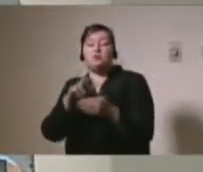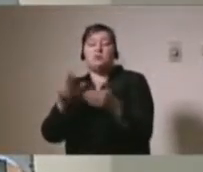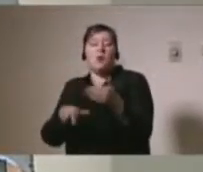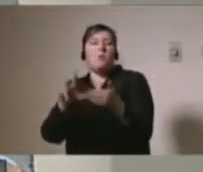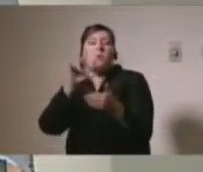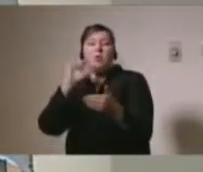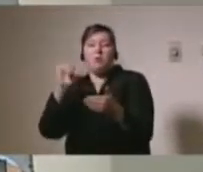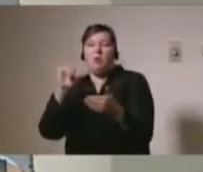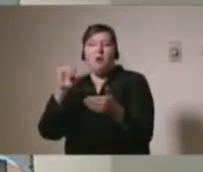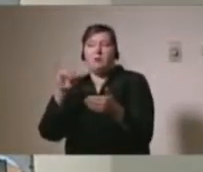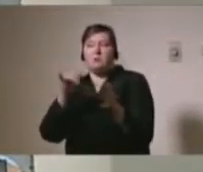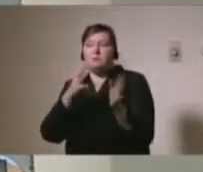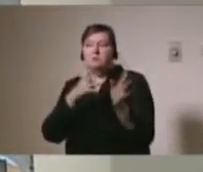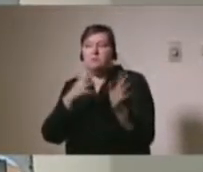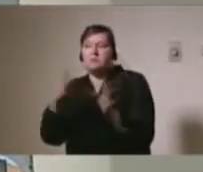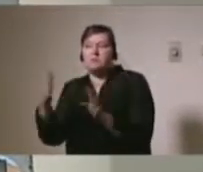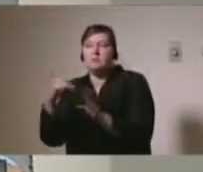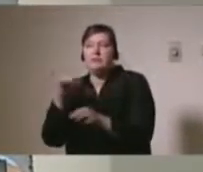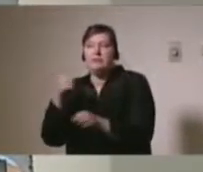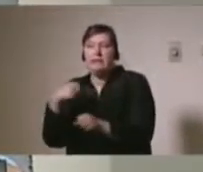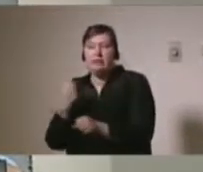As I've said in the past,